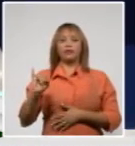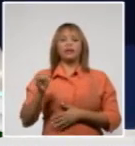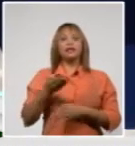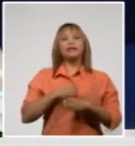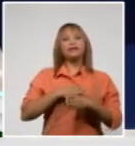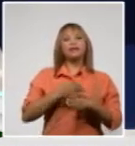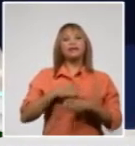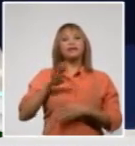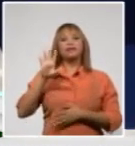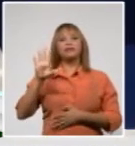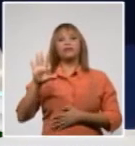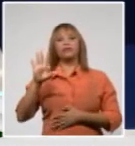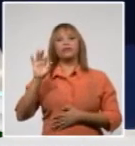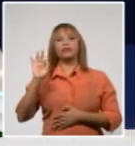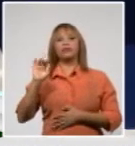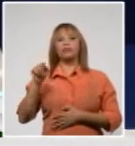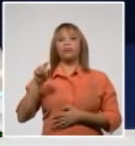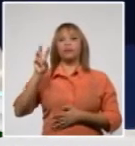representing